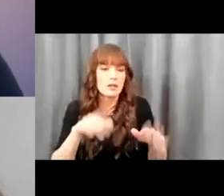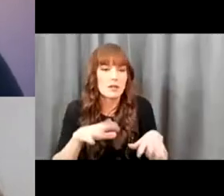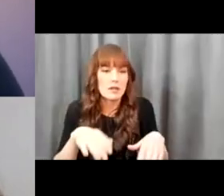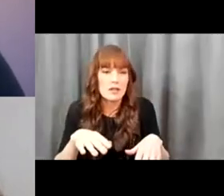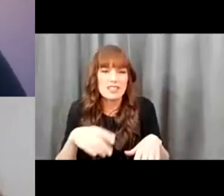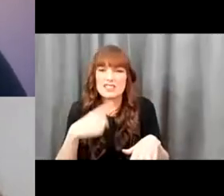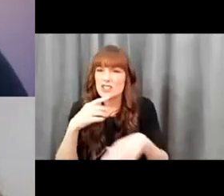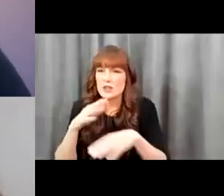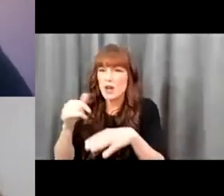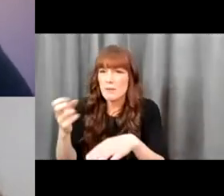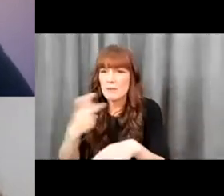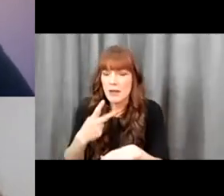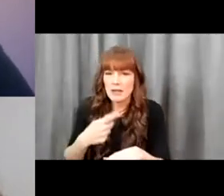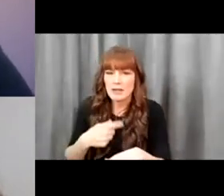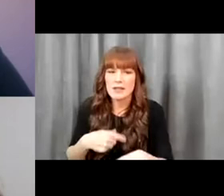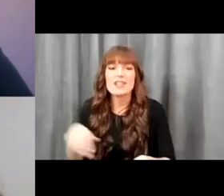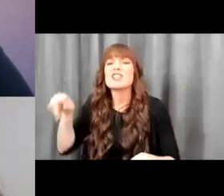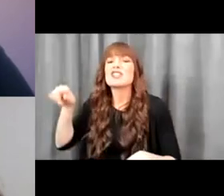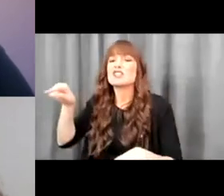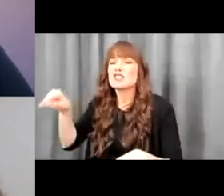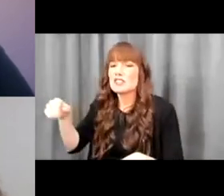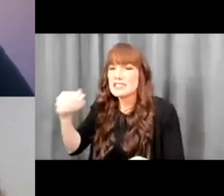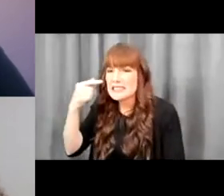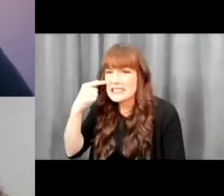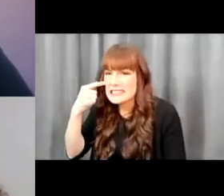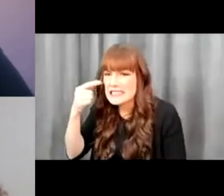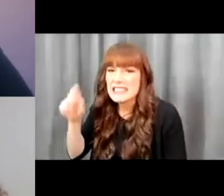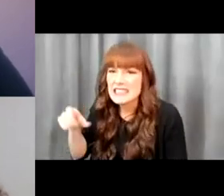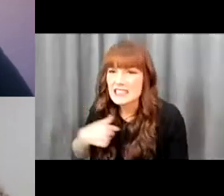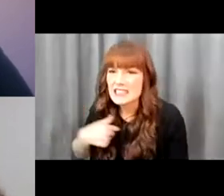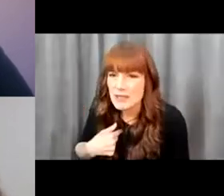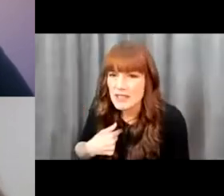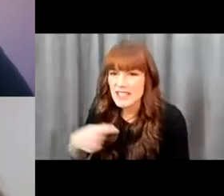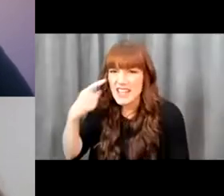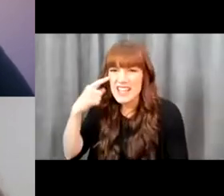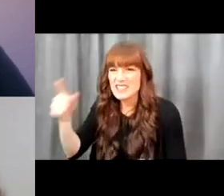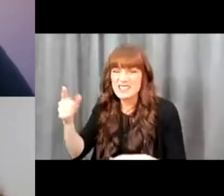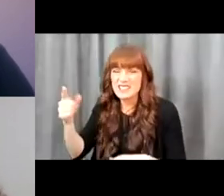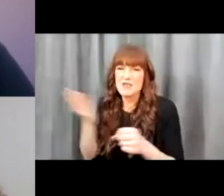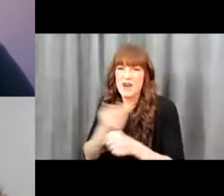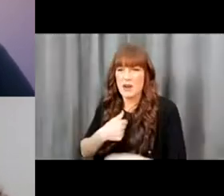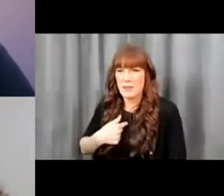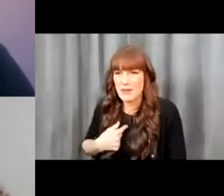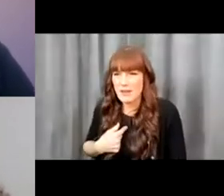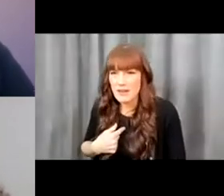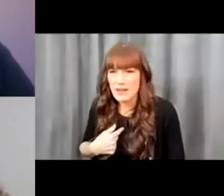She called me back to... He means me. He thinks he fired me.